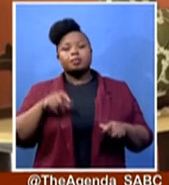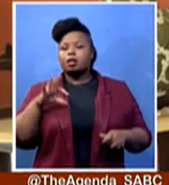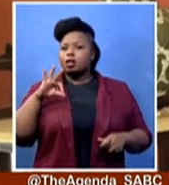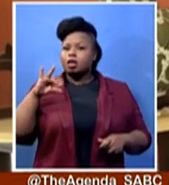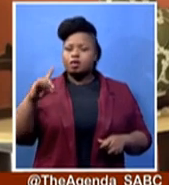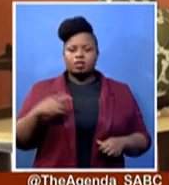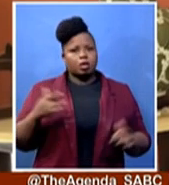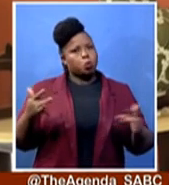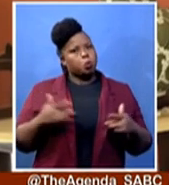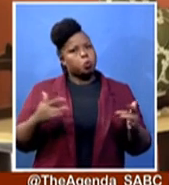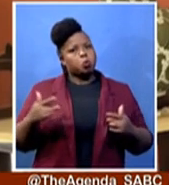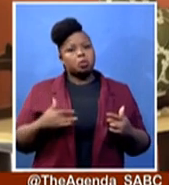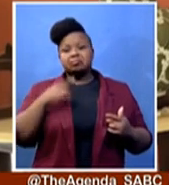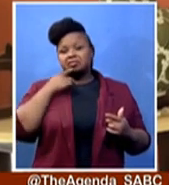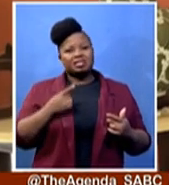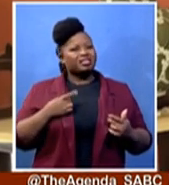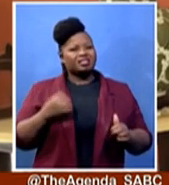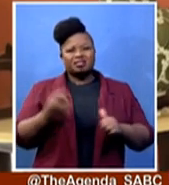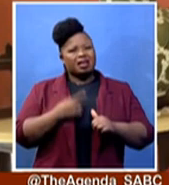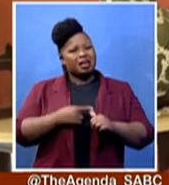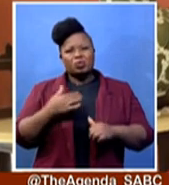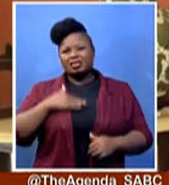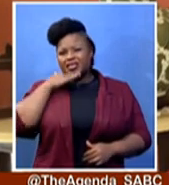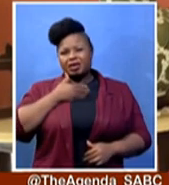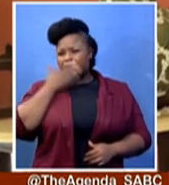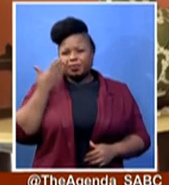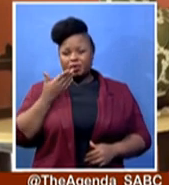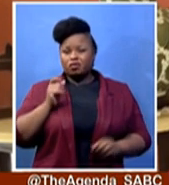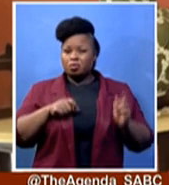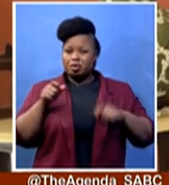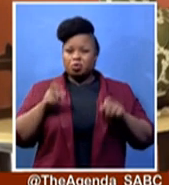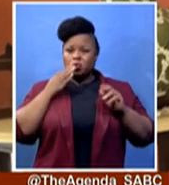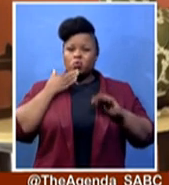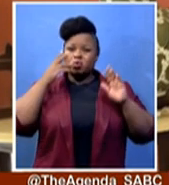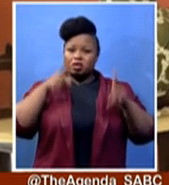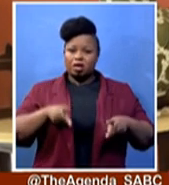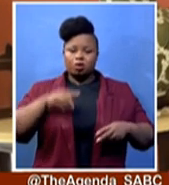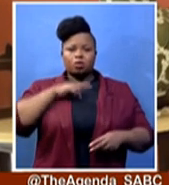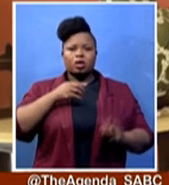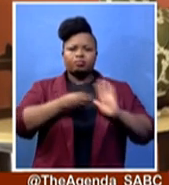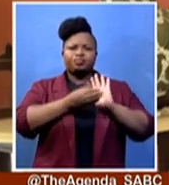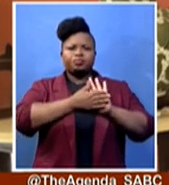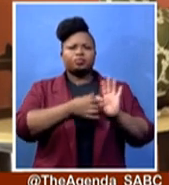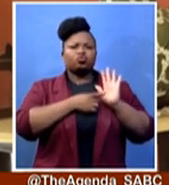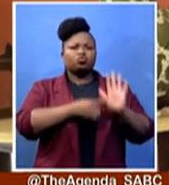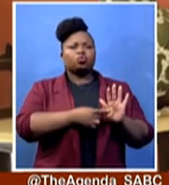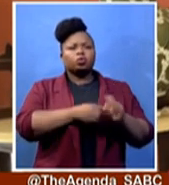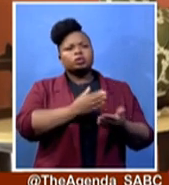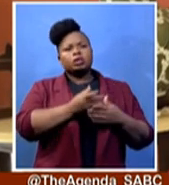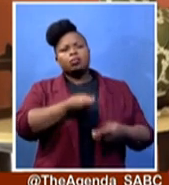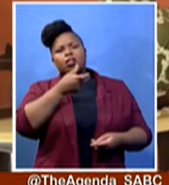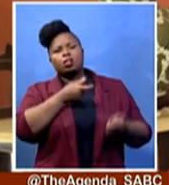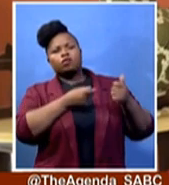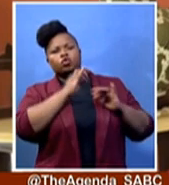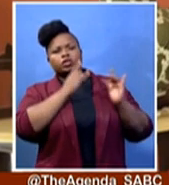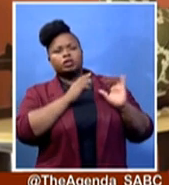its COVID-19 fatalities because while official records are showing just a few deaths for every city or region, crematoriums